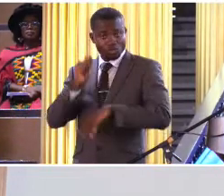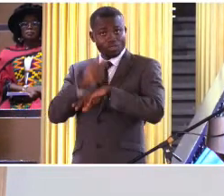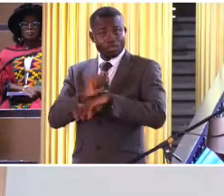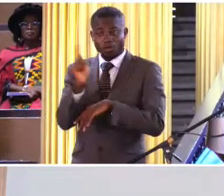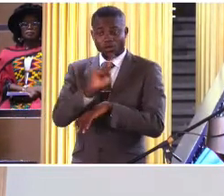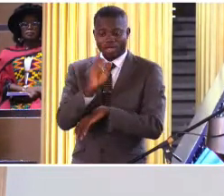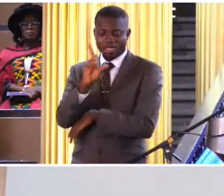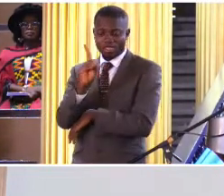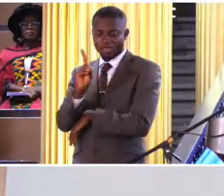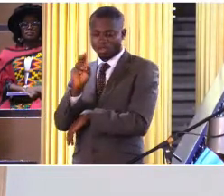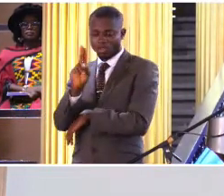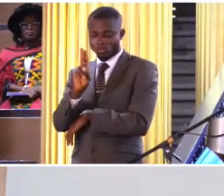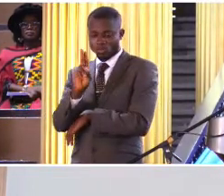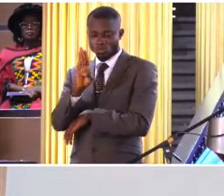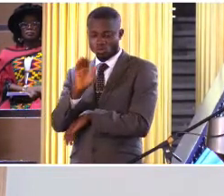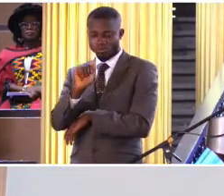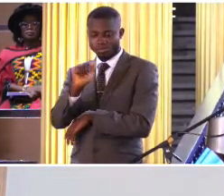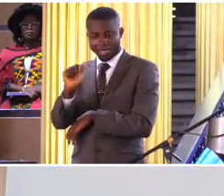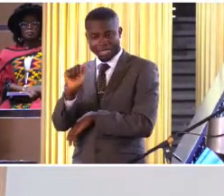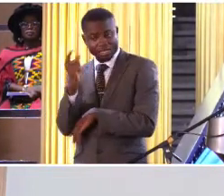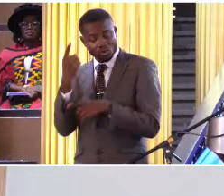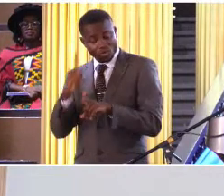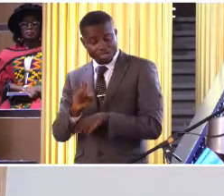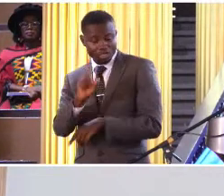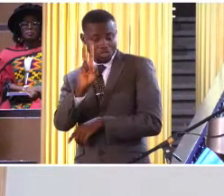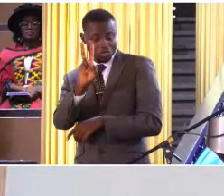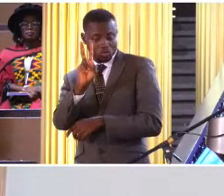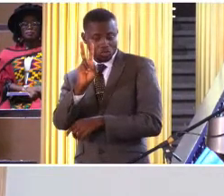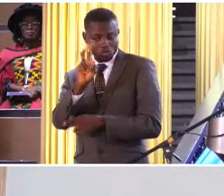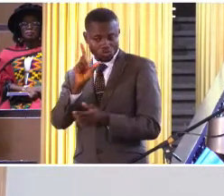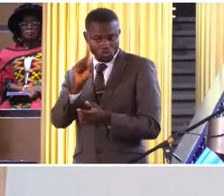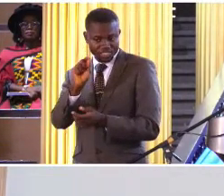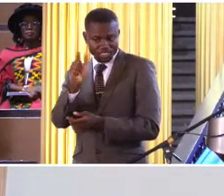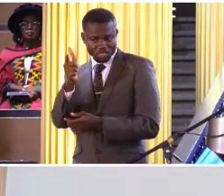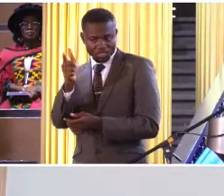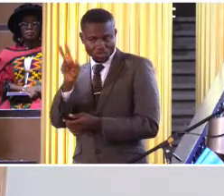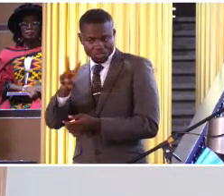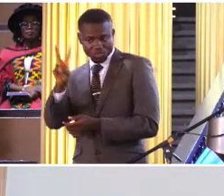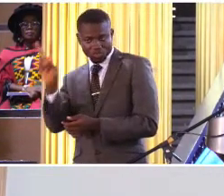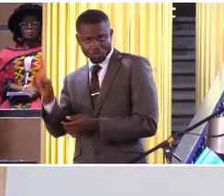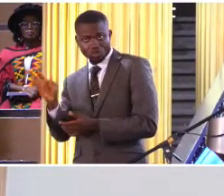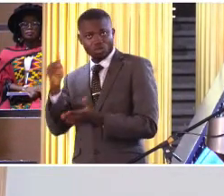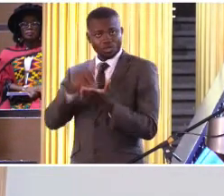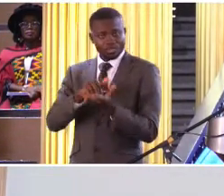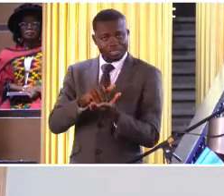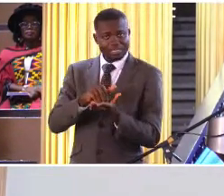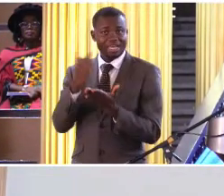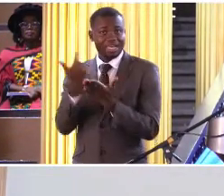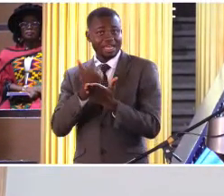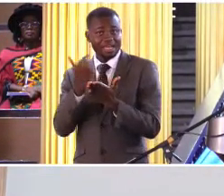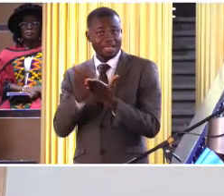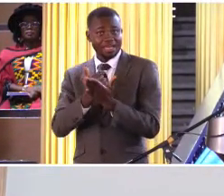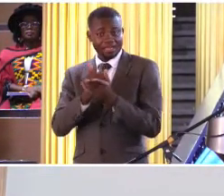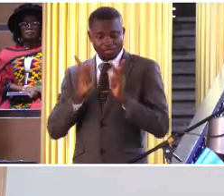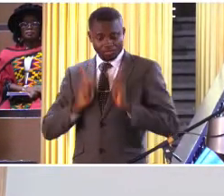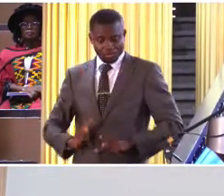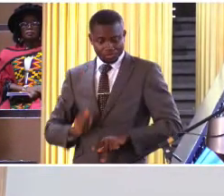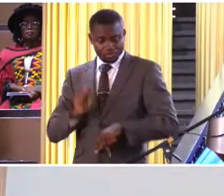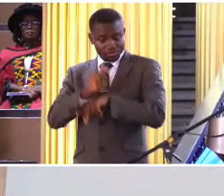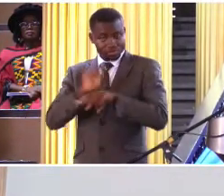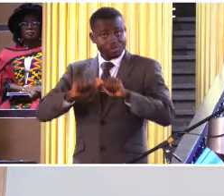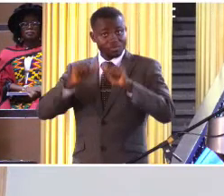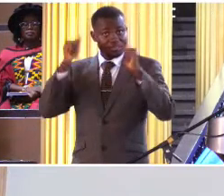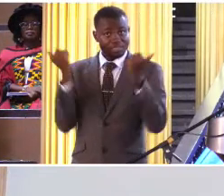in 2023. Citations of recognition from the Ghana Physiotherapy Association and